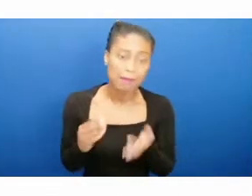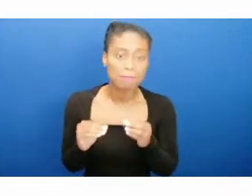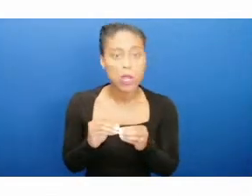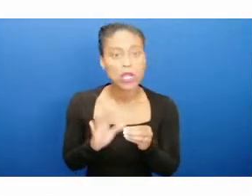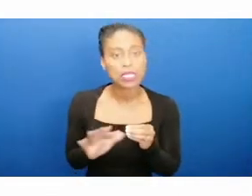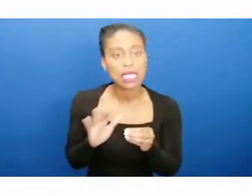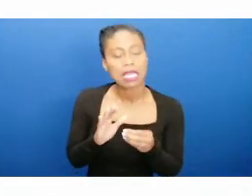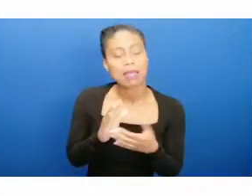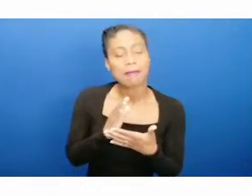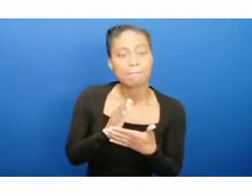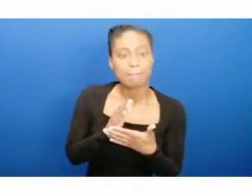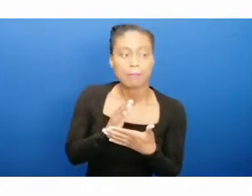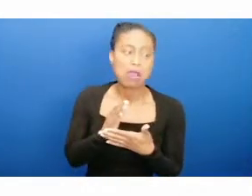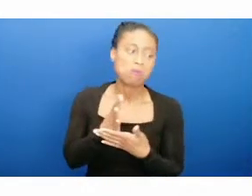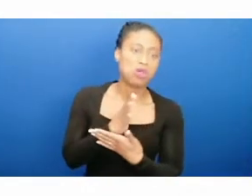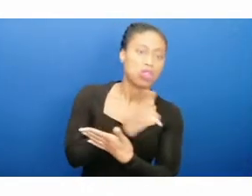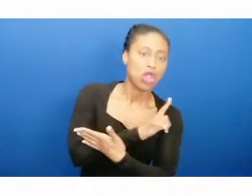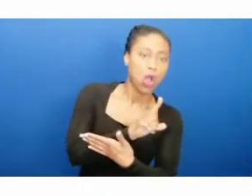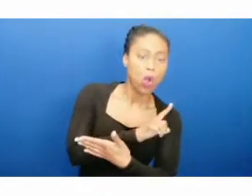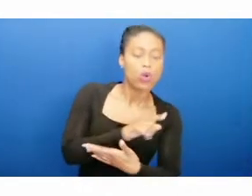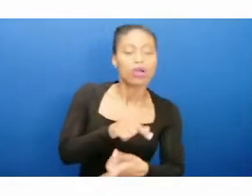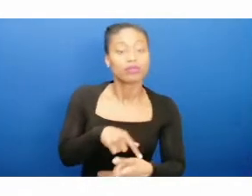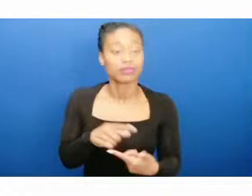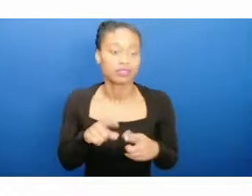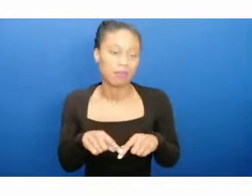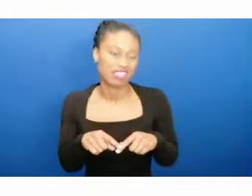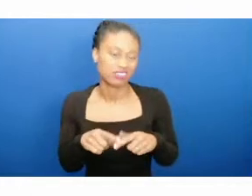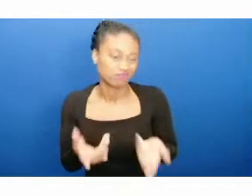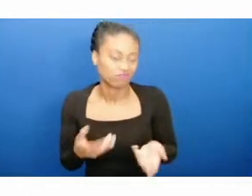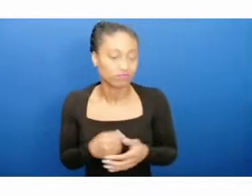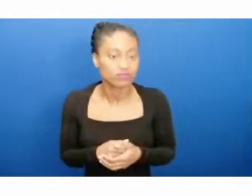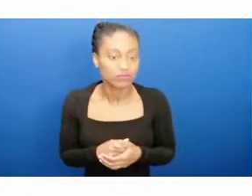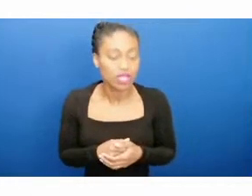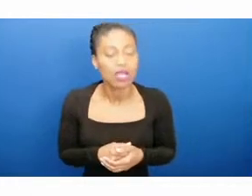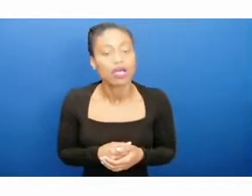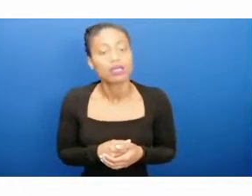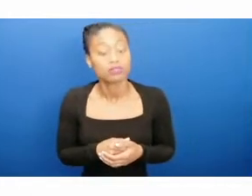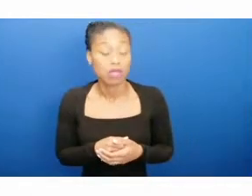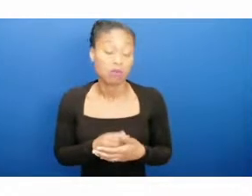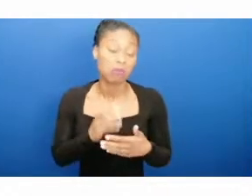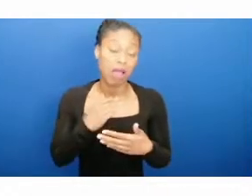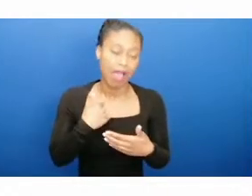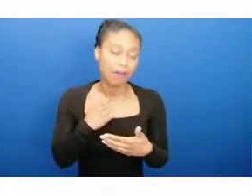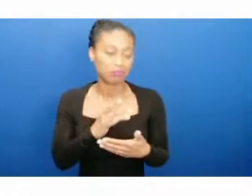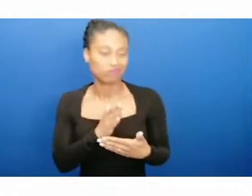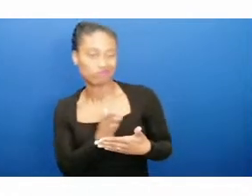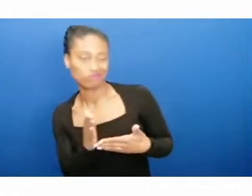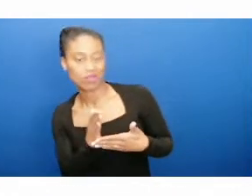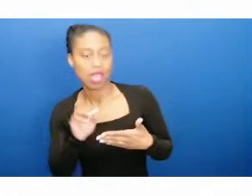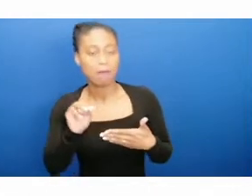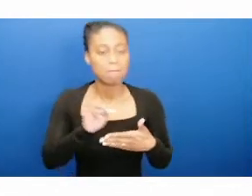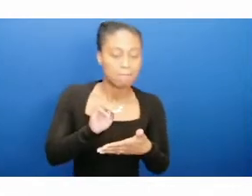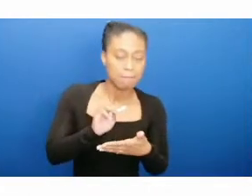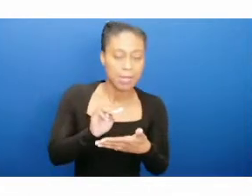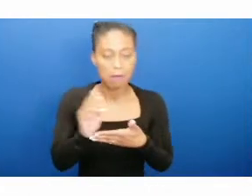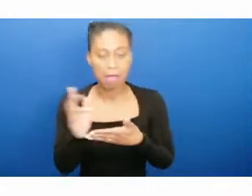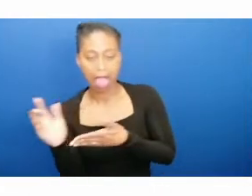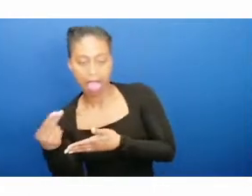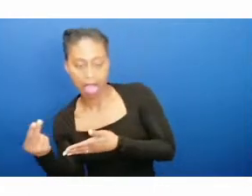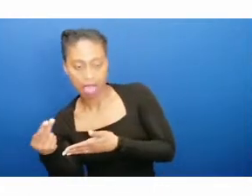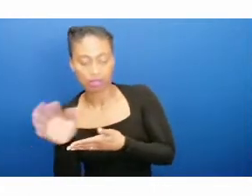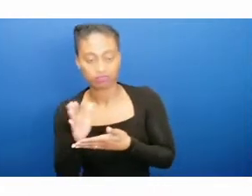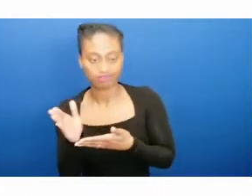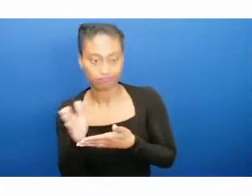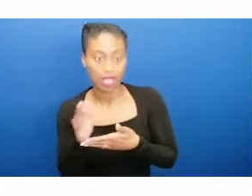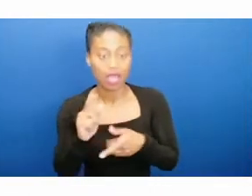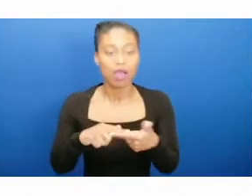around medium low depending on the size of the flame. But yeah, I'm going to heat this up to medium high, and then I'm going to add about a tablespoon of